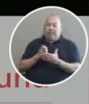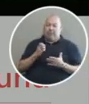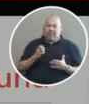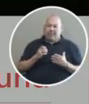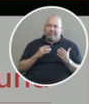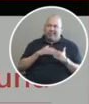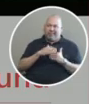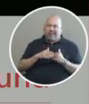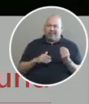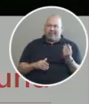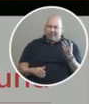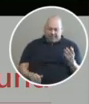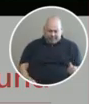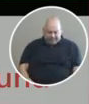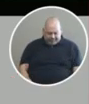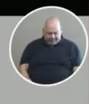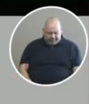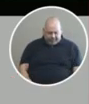Next slide.